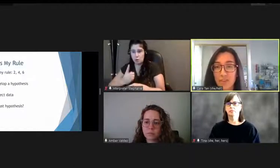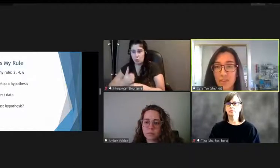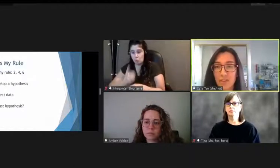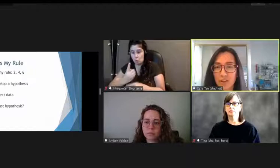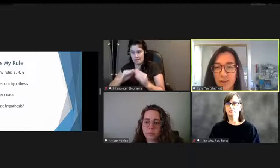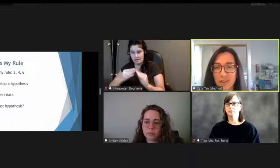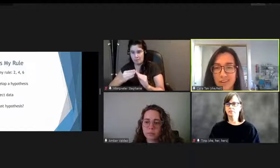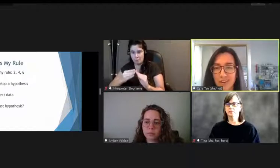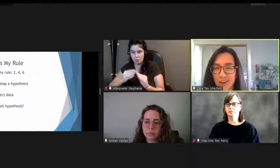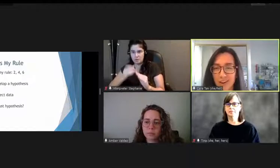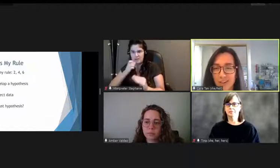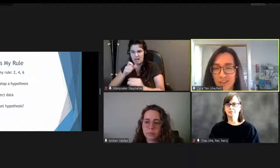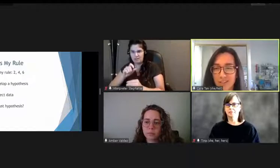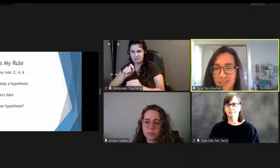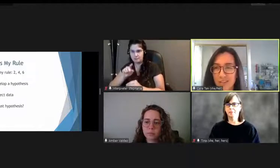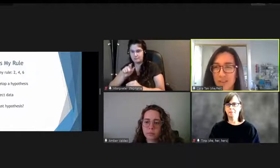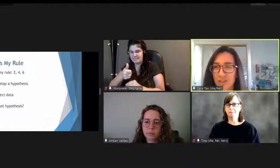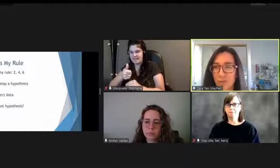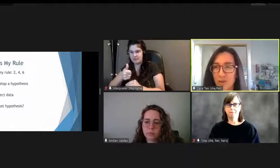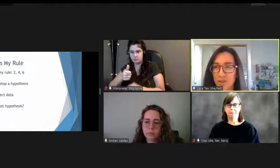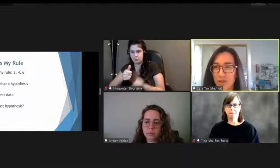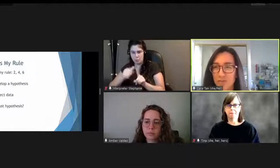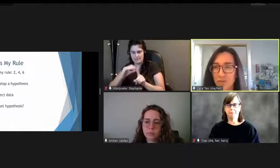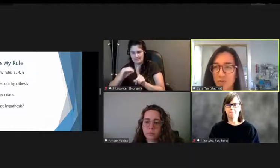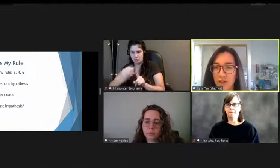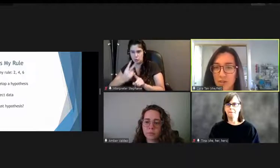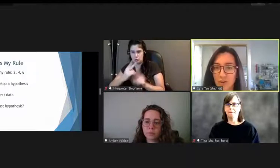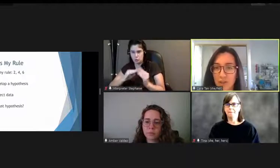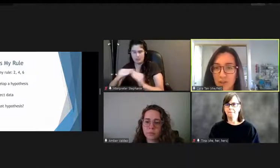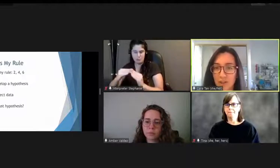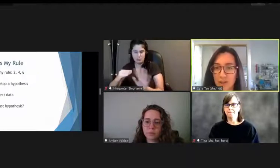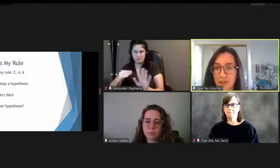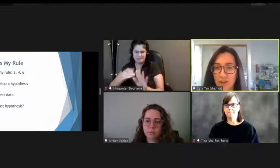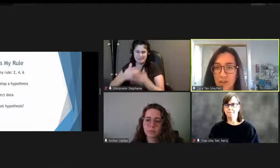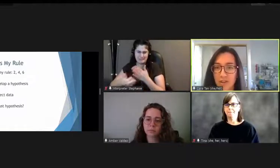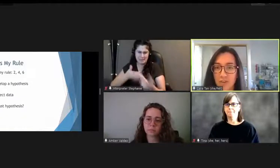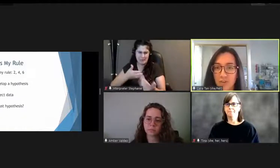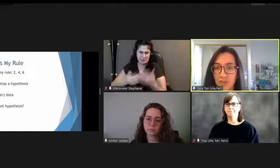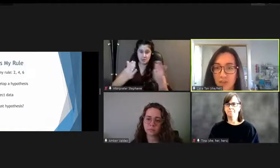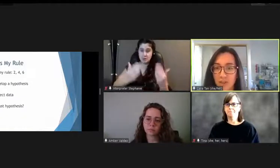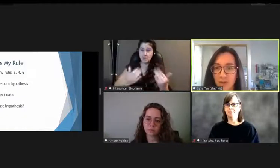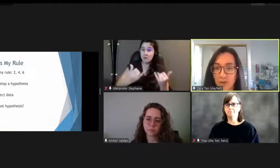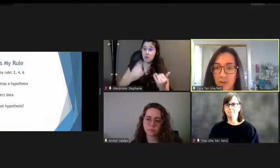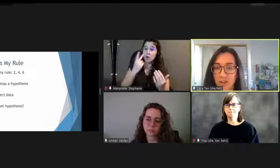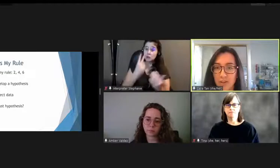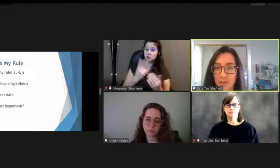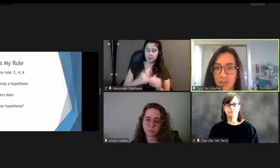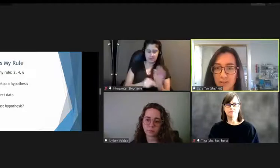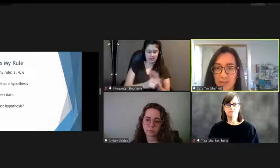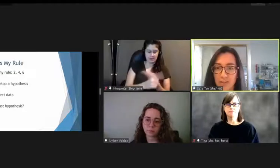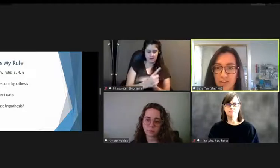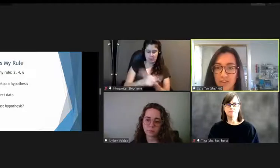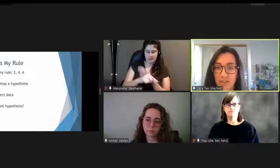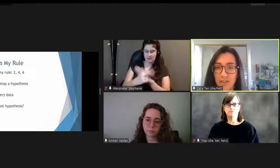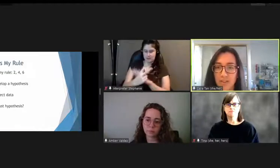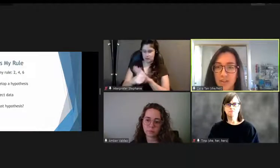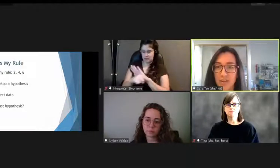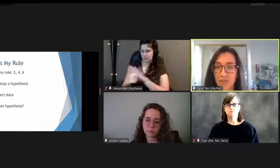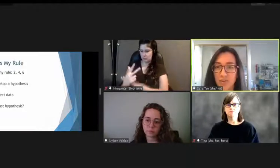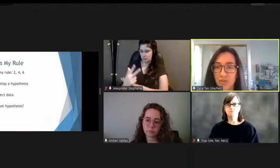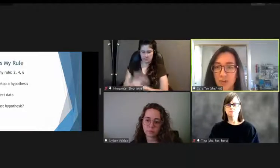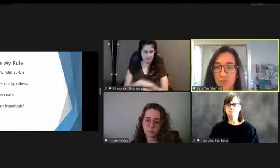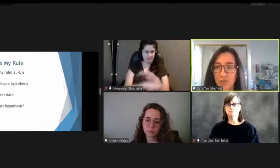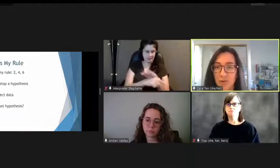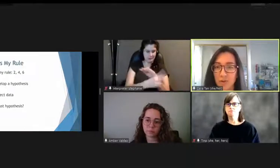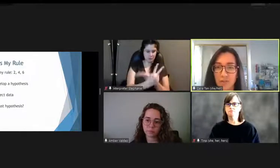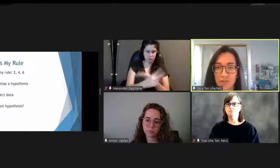So let's look again here at our list. -1, -2, -3, -2, -4, -6,